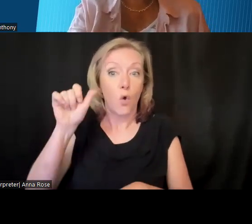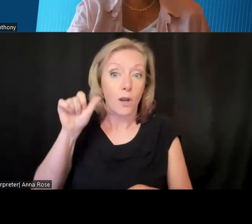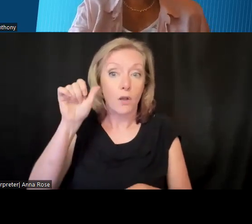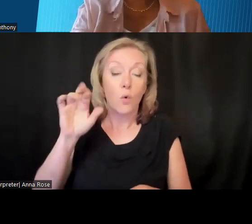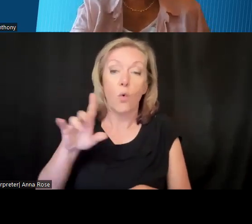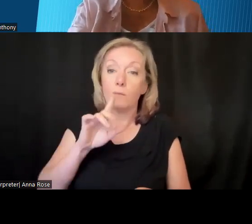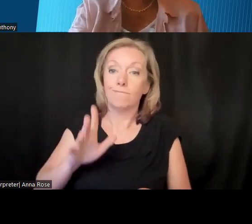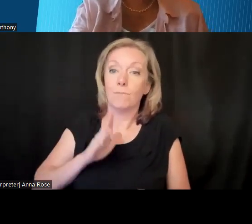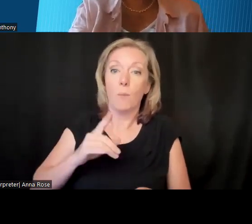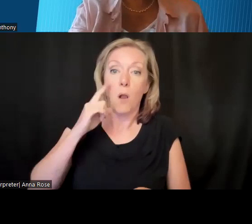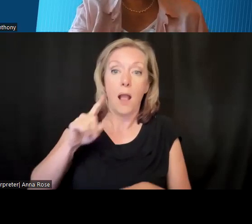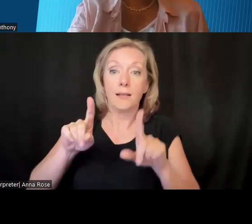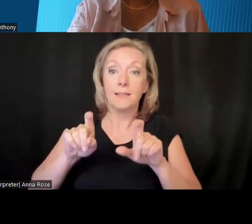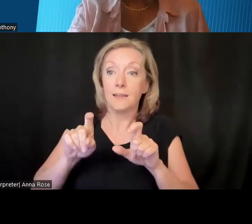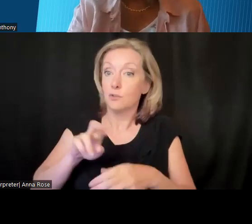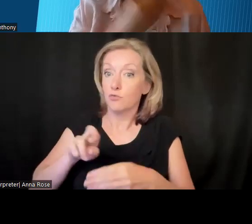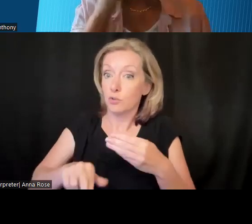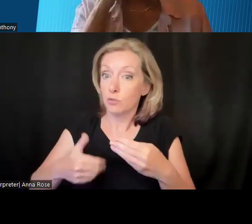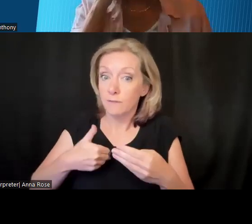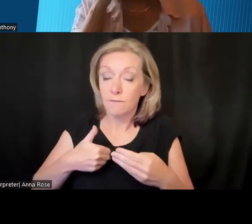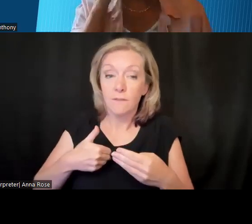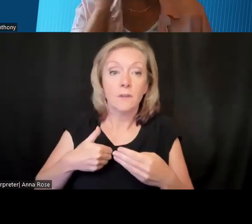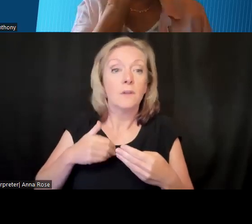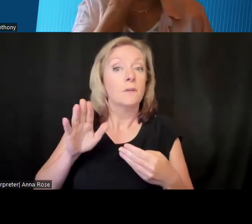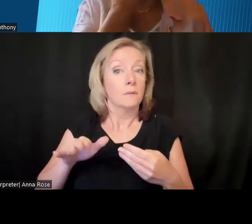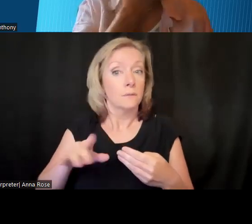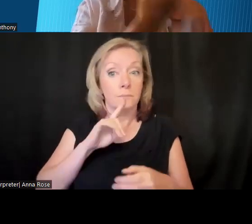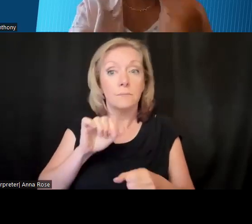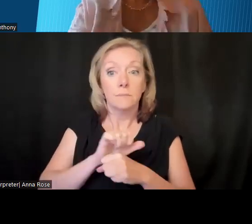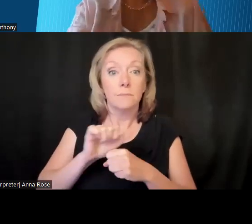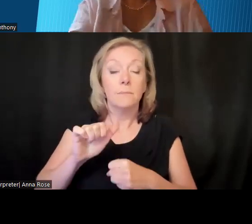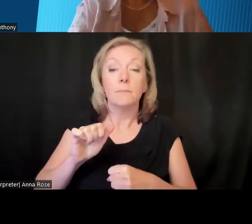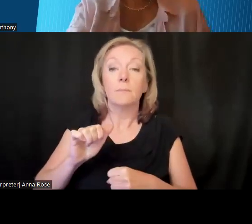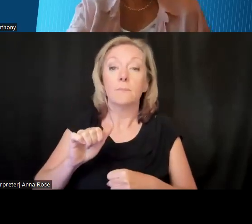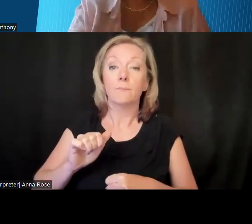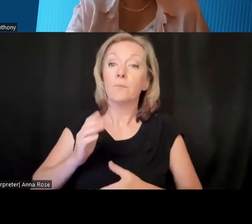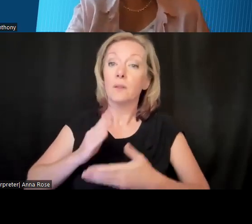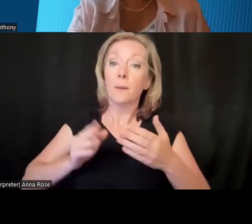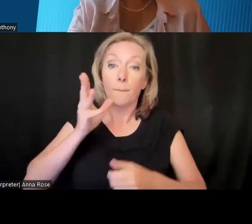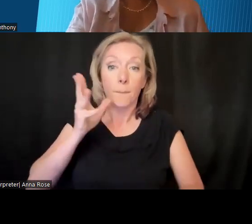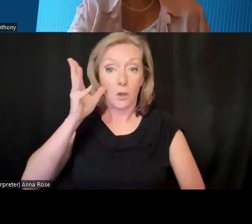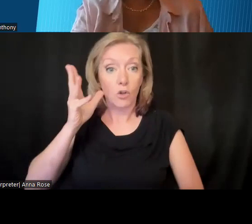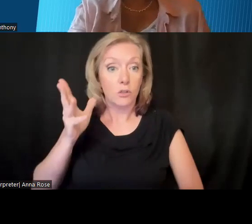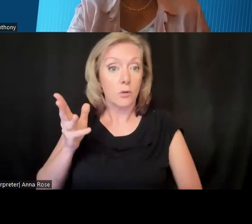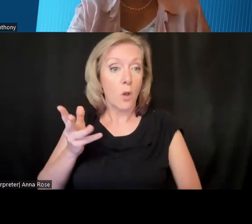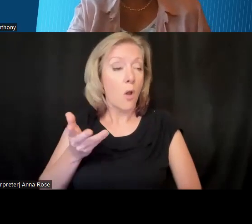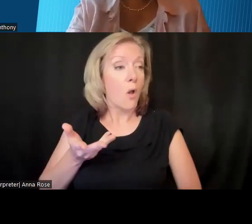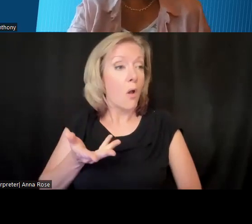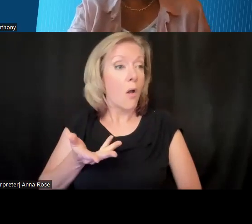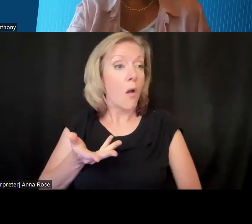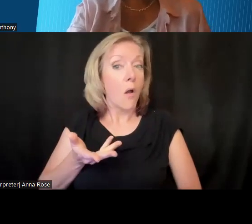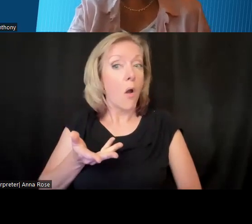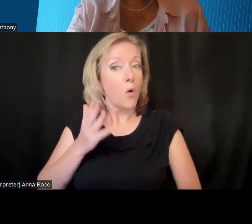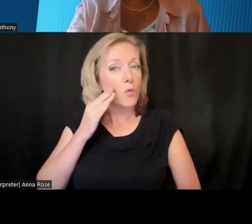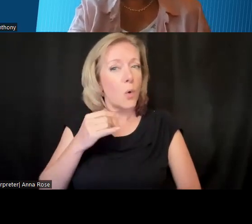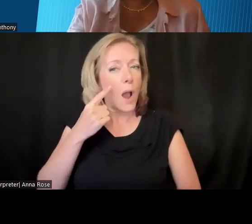exam? If so, what are the results? You would be surprised sometimes that parents may come back and they may say, the